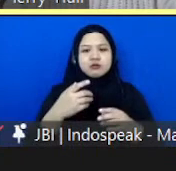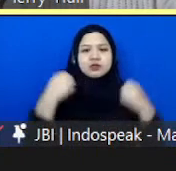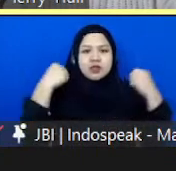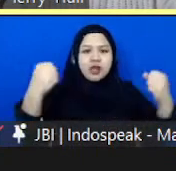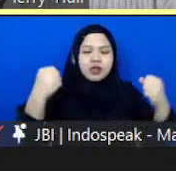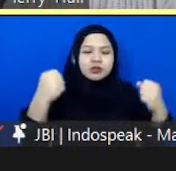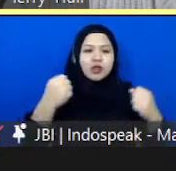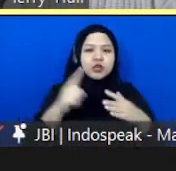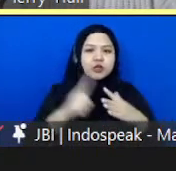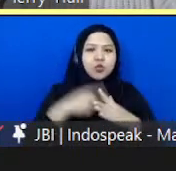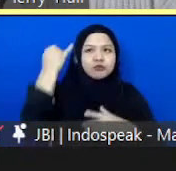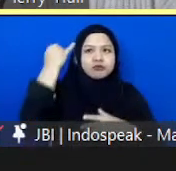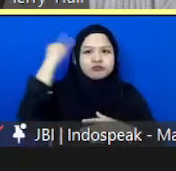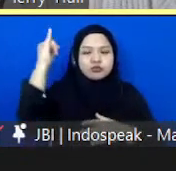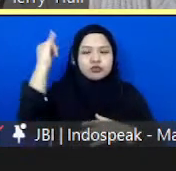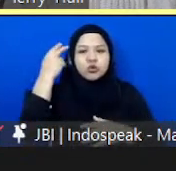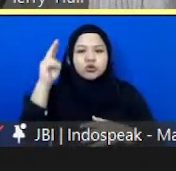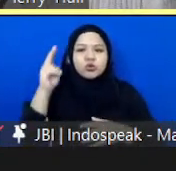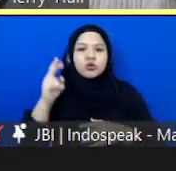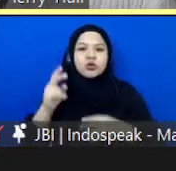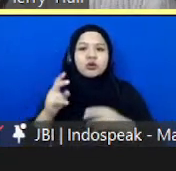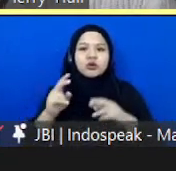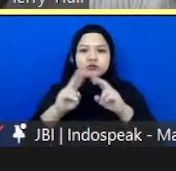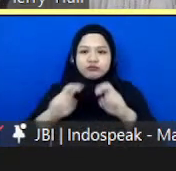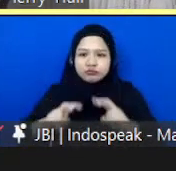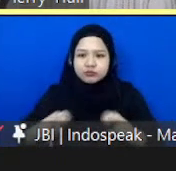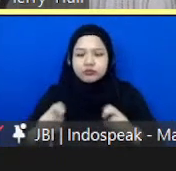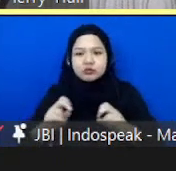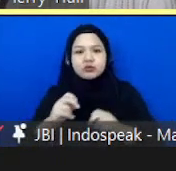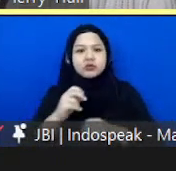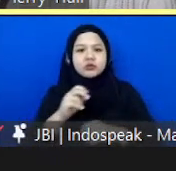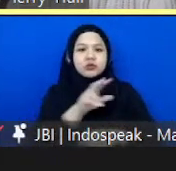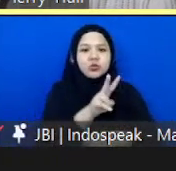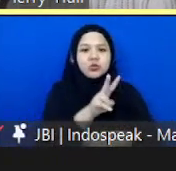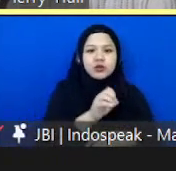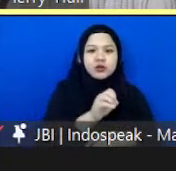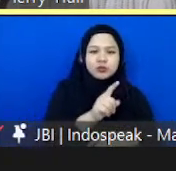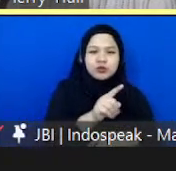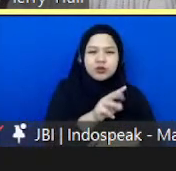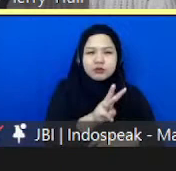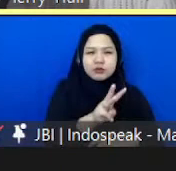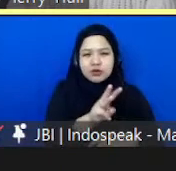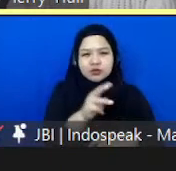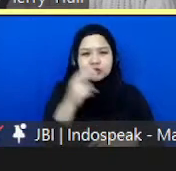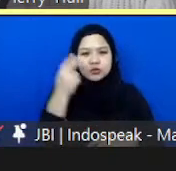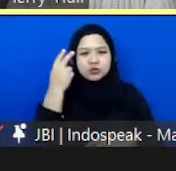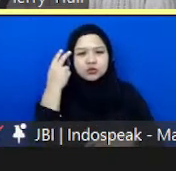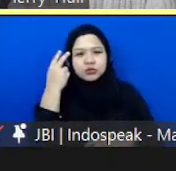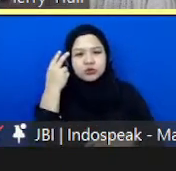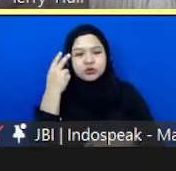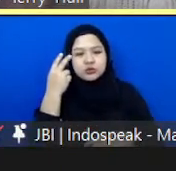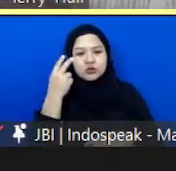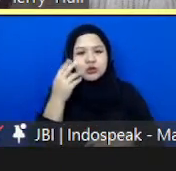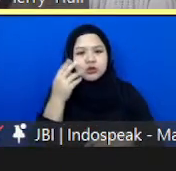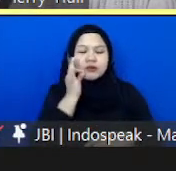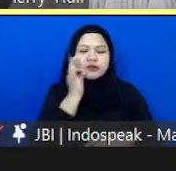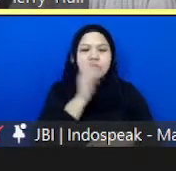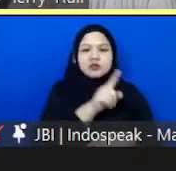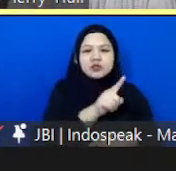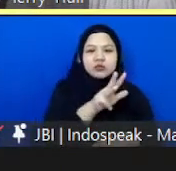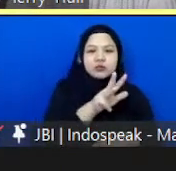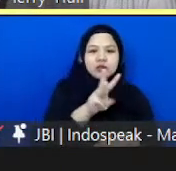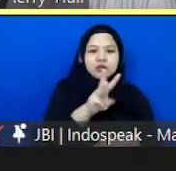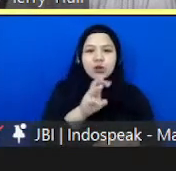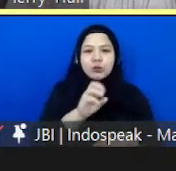the hygiene study wards in the 1930s through to the Riskestas, which we heard a